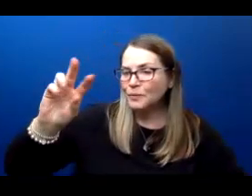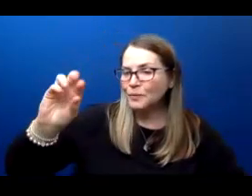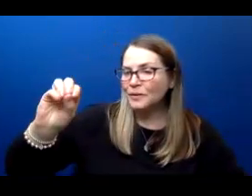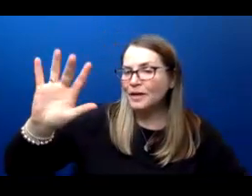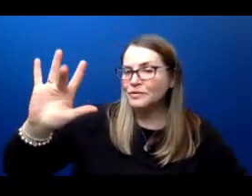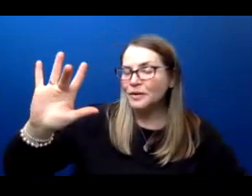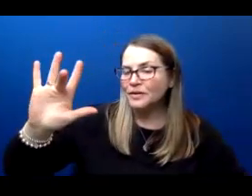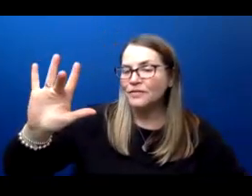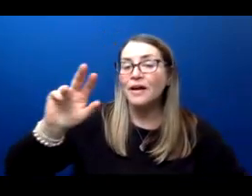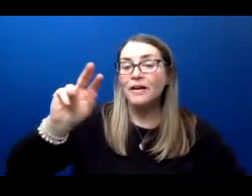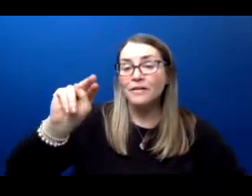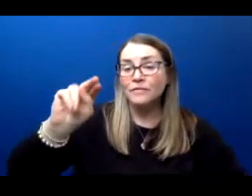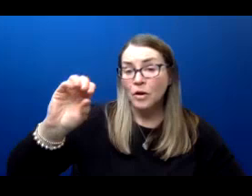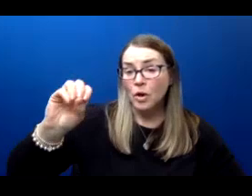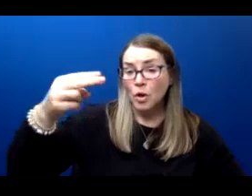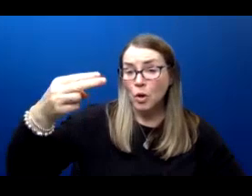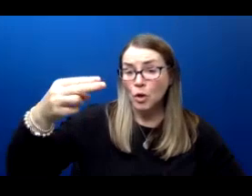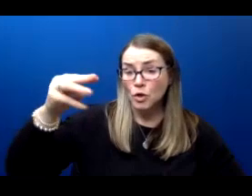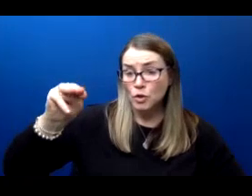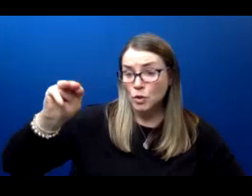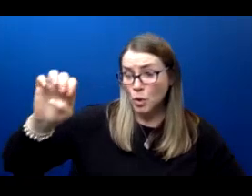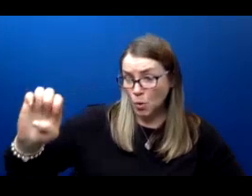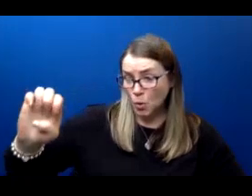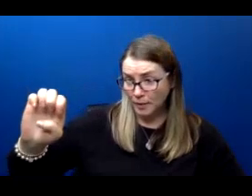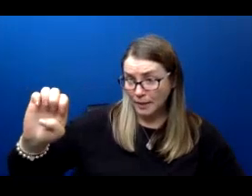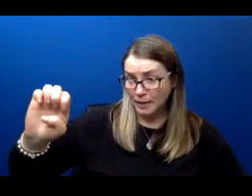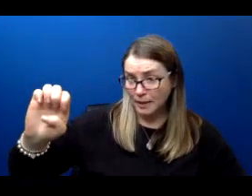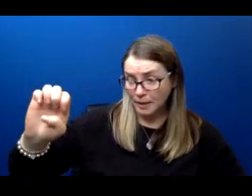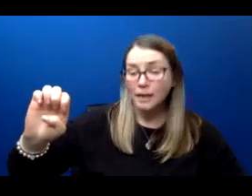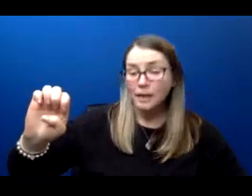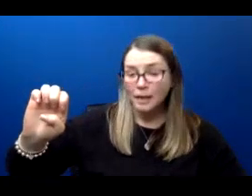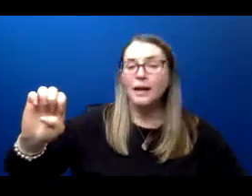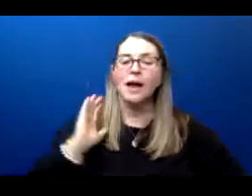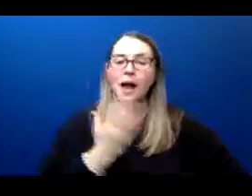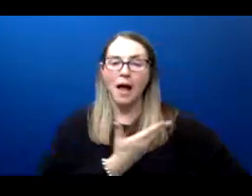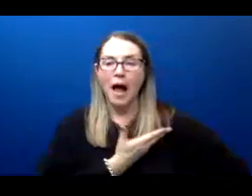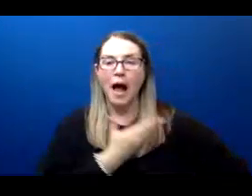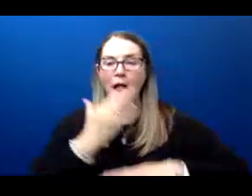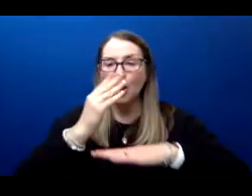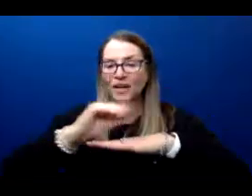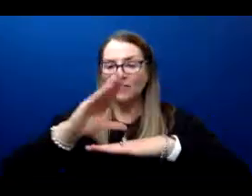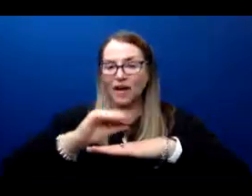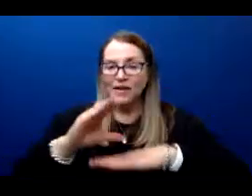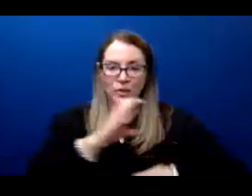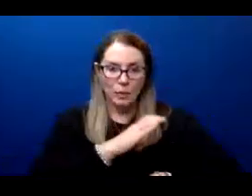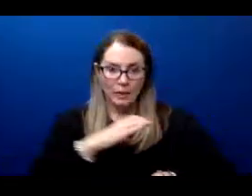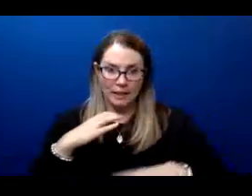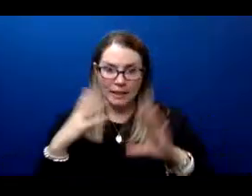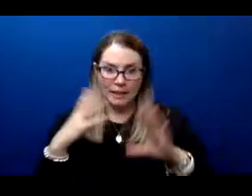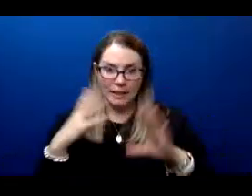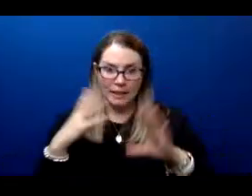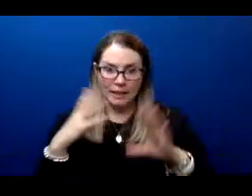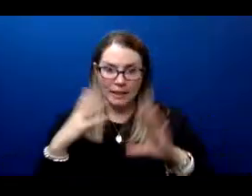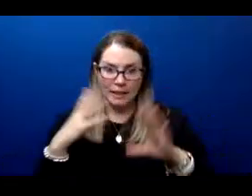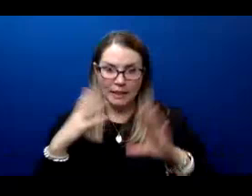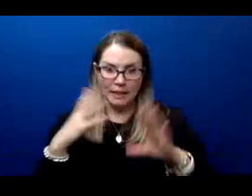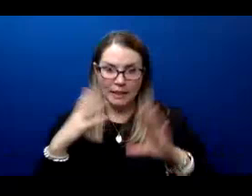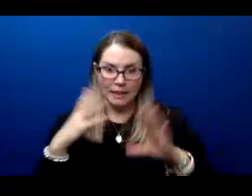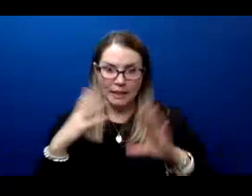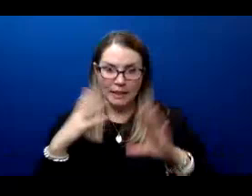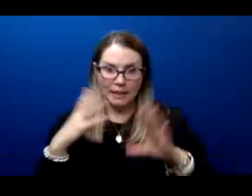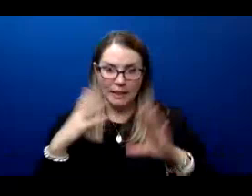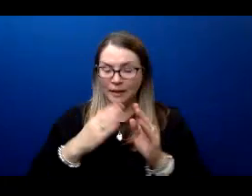Office of Minority Health and Equity, also known as NOMHE. This is our advisory committee meeting. My name is Tina Dortch, and I am the NOMHE